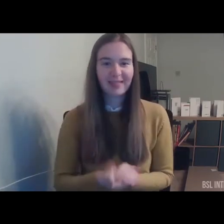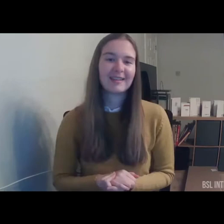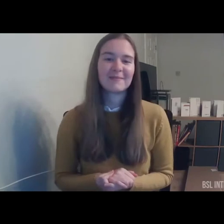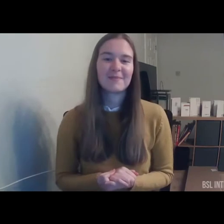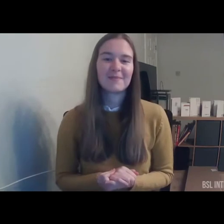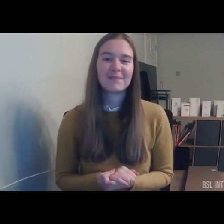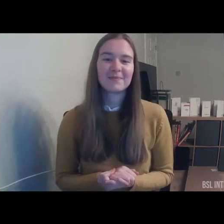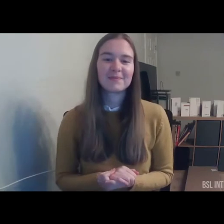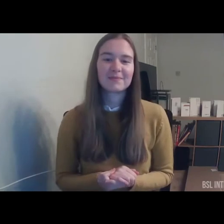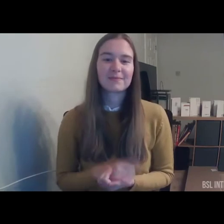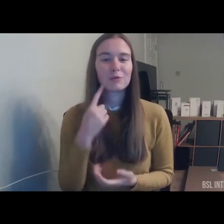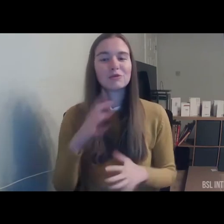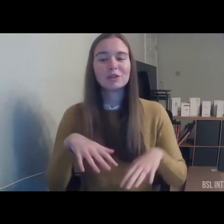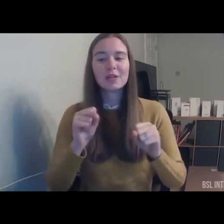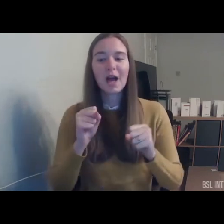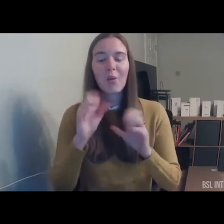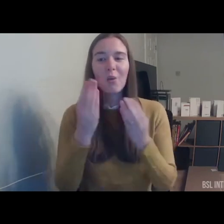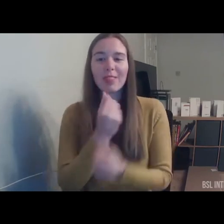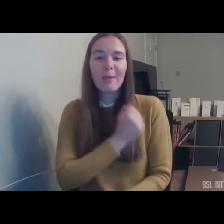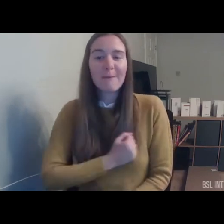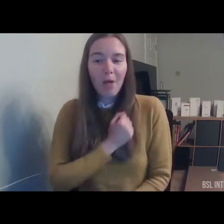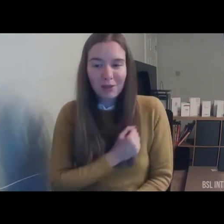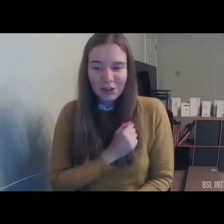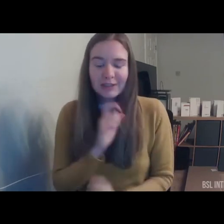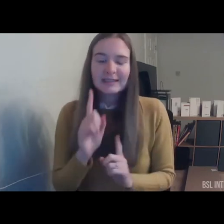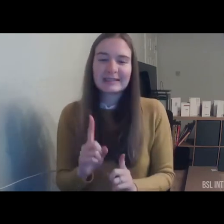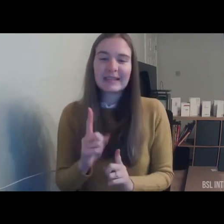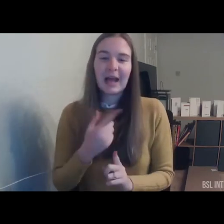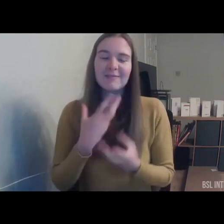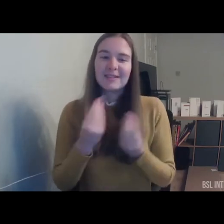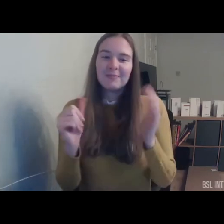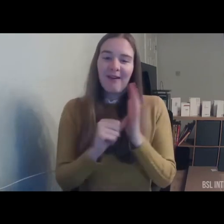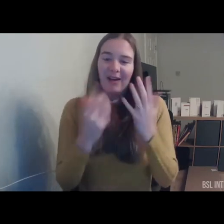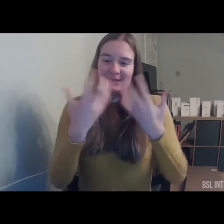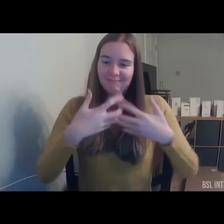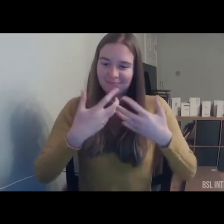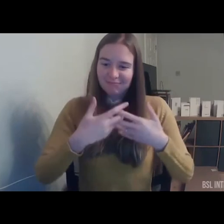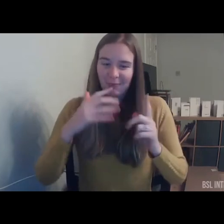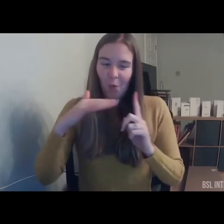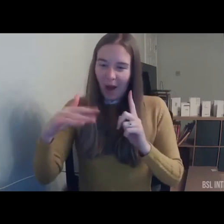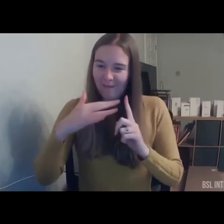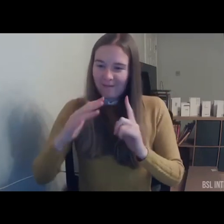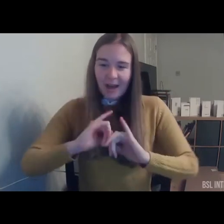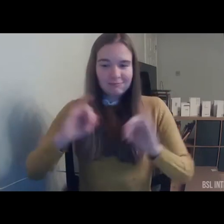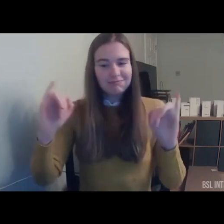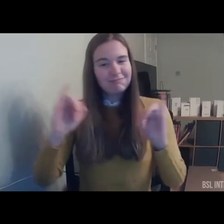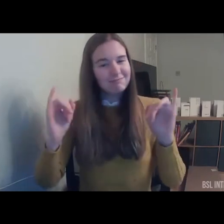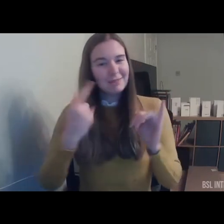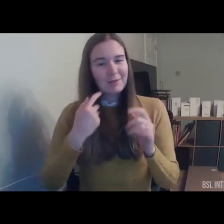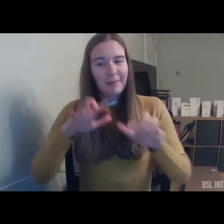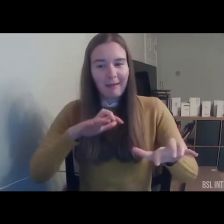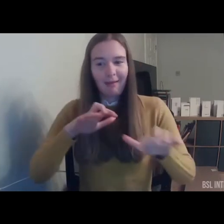I'm going to start with an apology that I've been having some difficulties with my internet connection. So if it's a little stuttery,